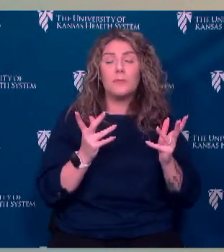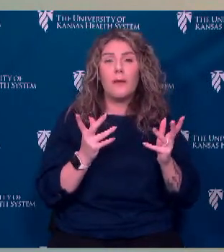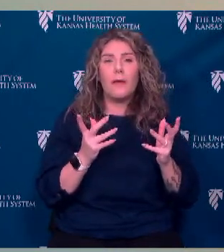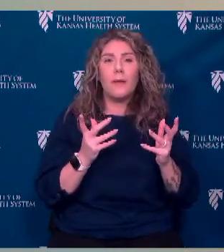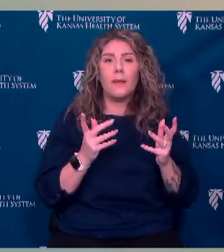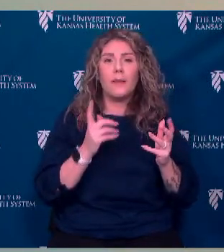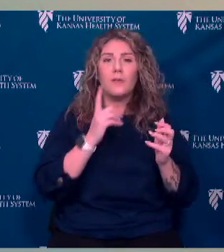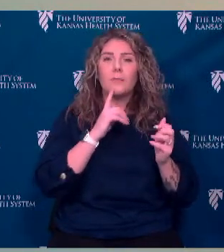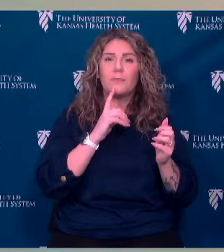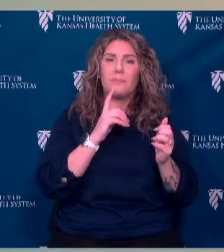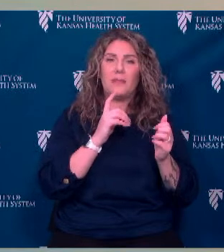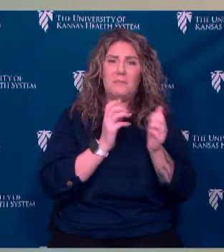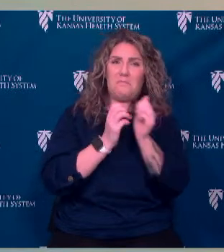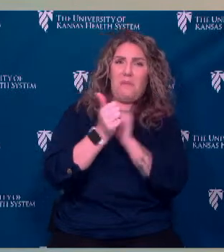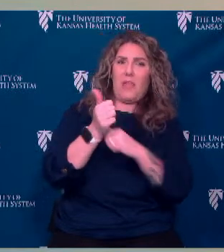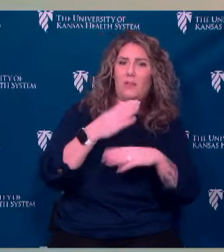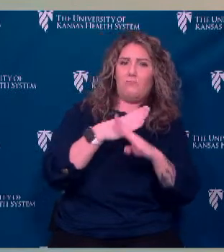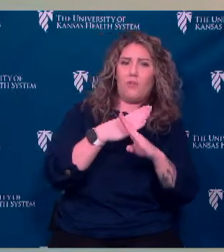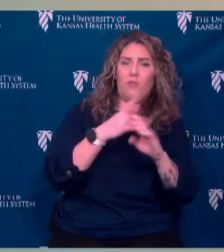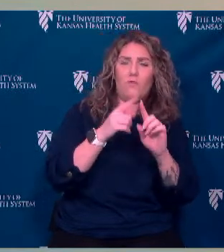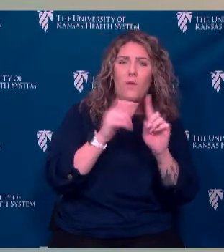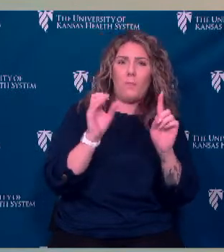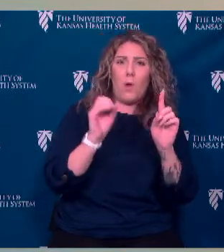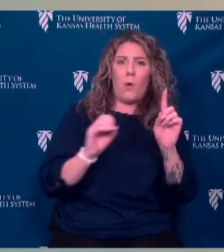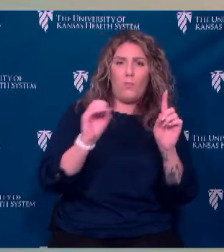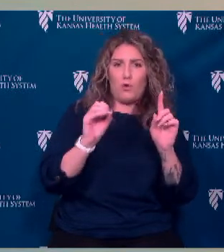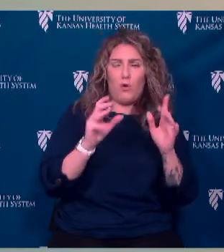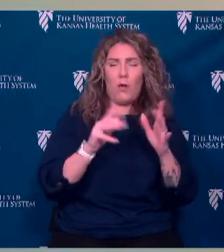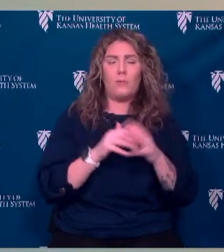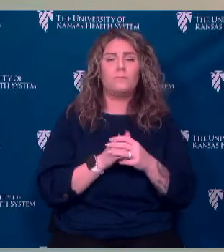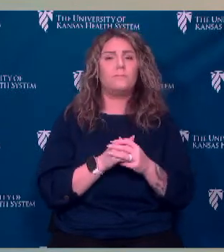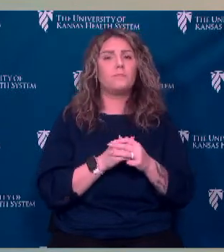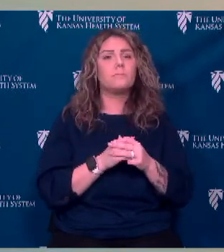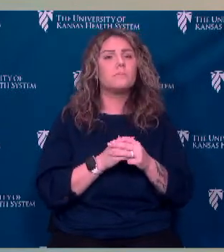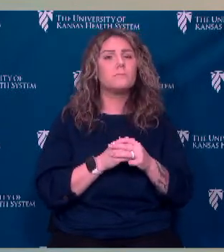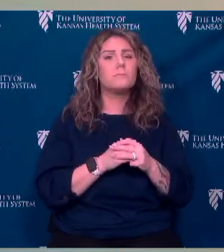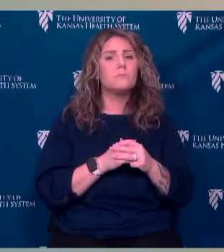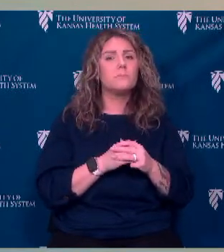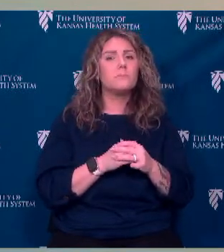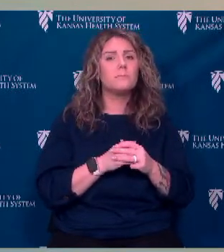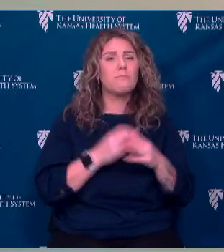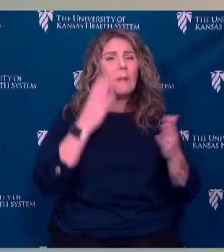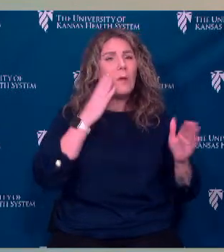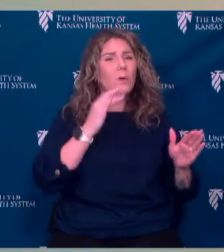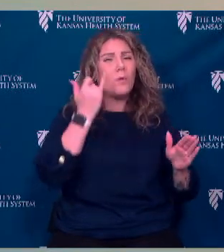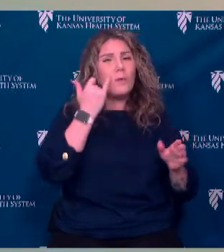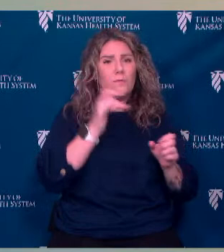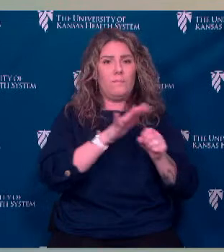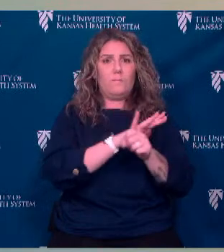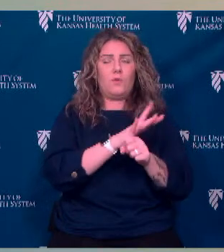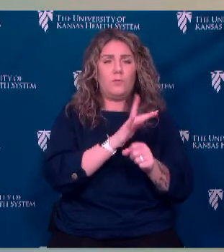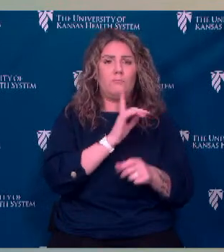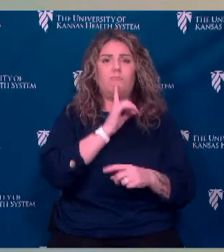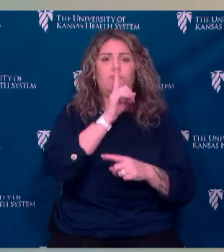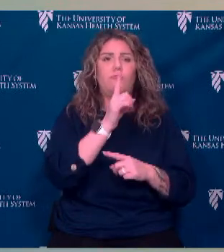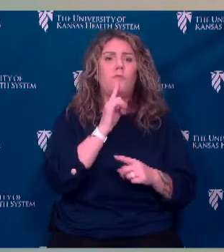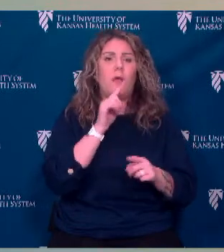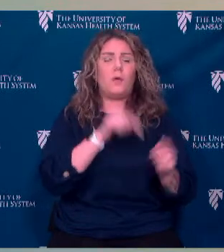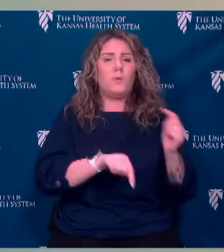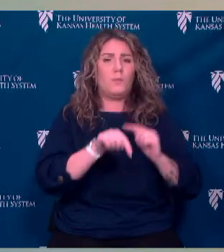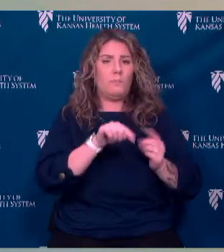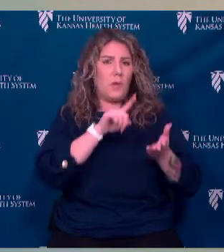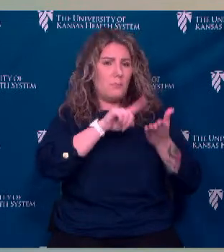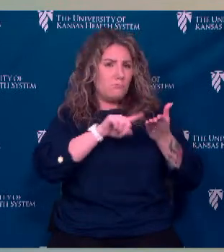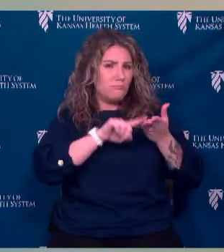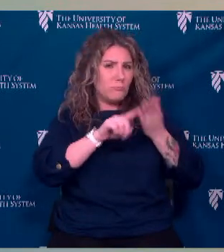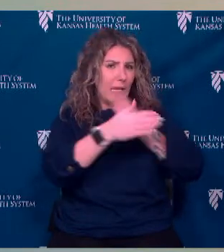past immunity acquired from Omicron. I don't know that that's entirely true. I went back and looked at